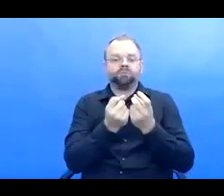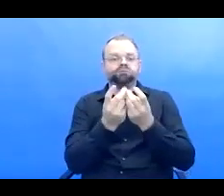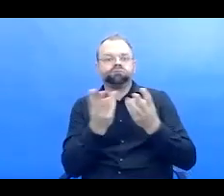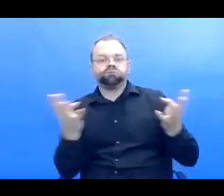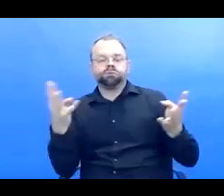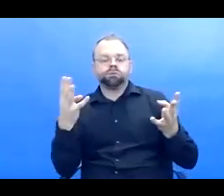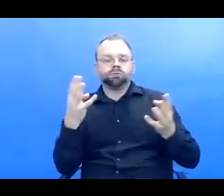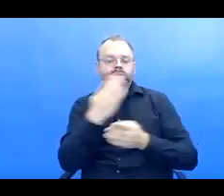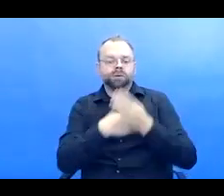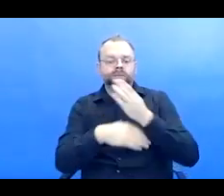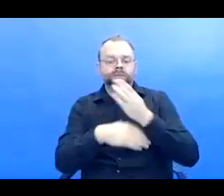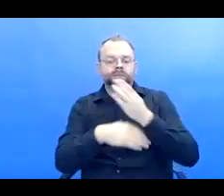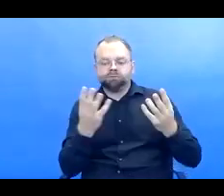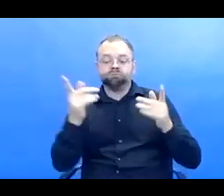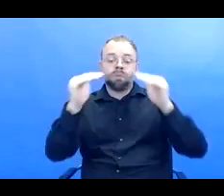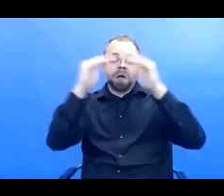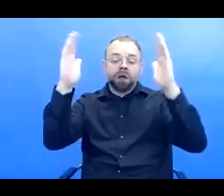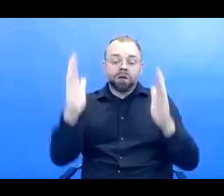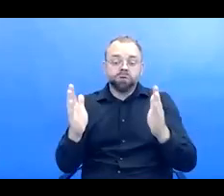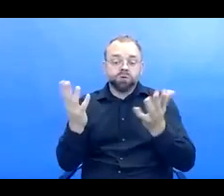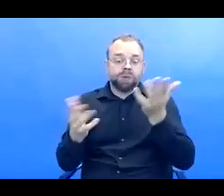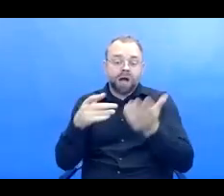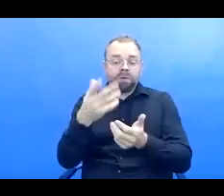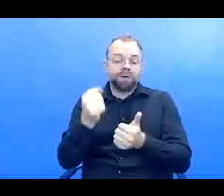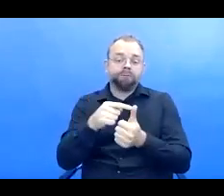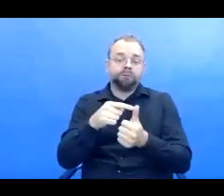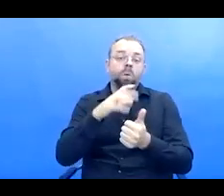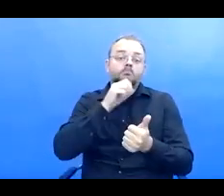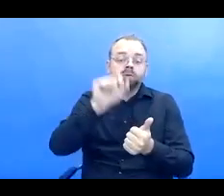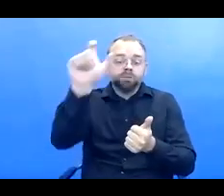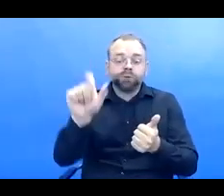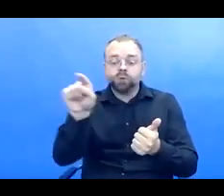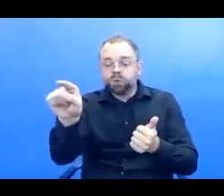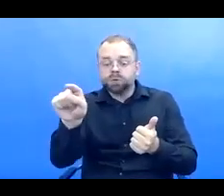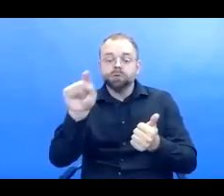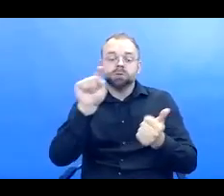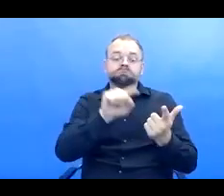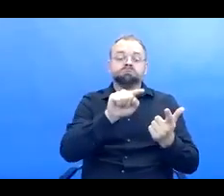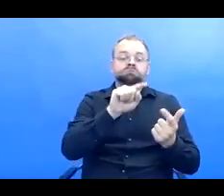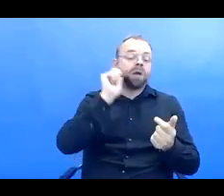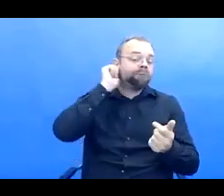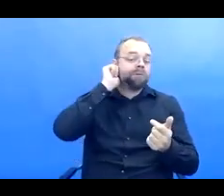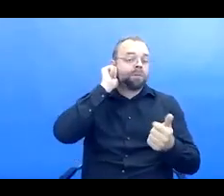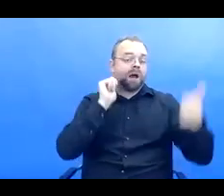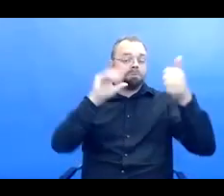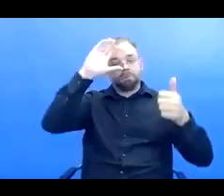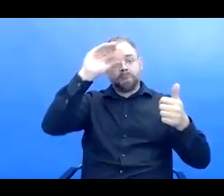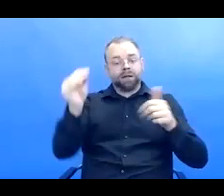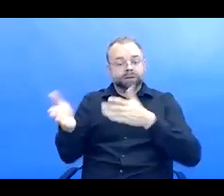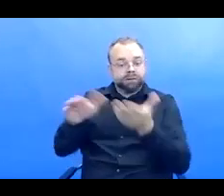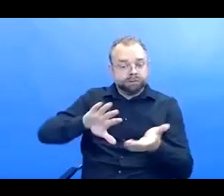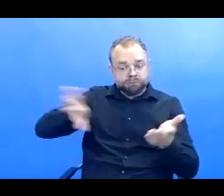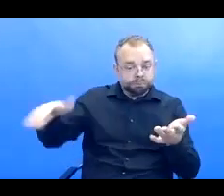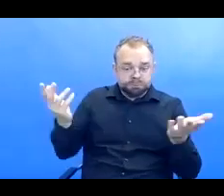involving of a multi-agency approach. And one thing that really struck me with the involvement of the